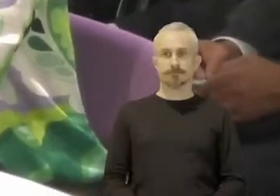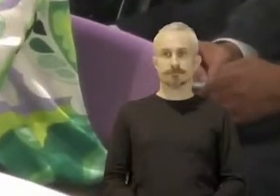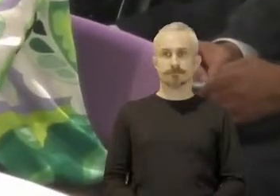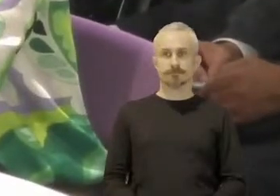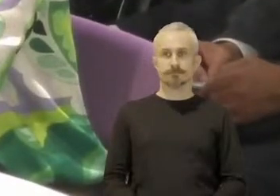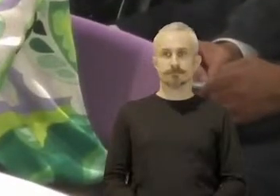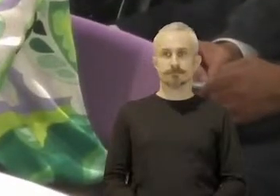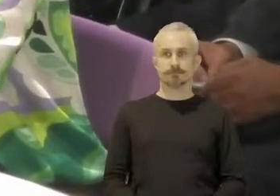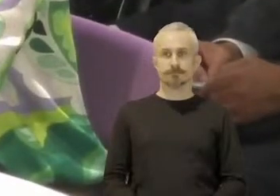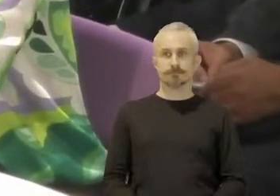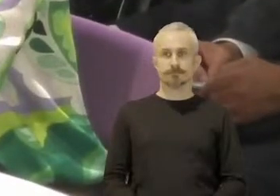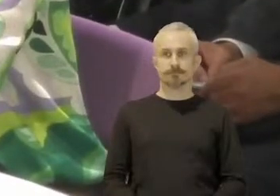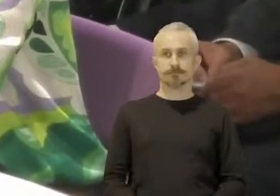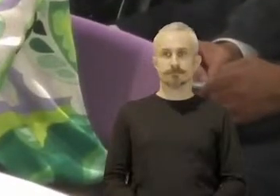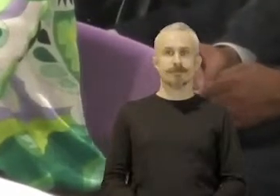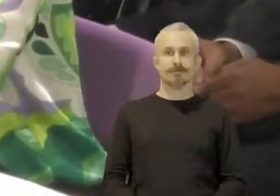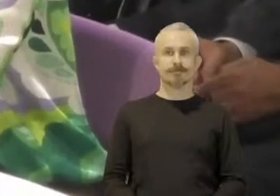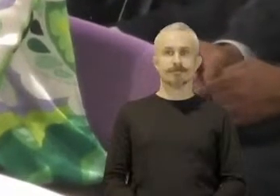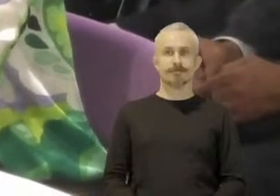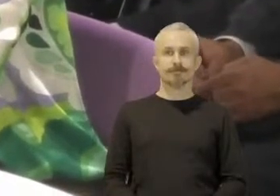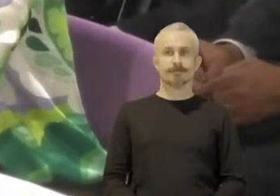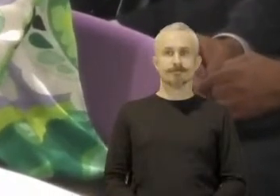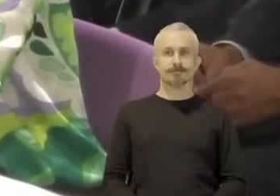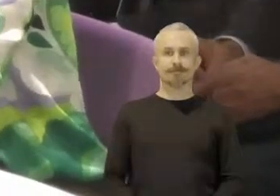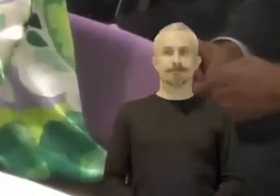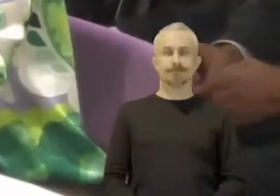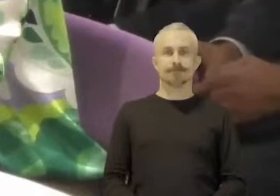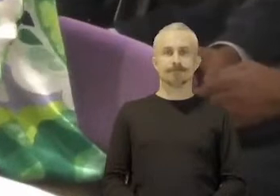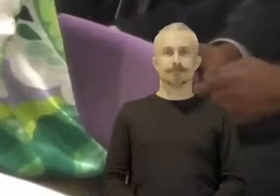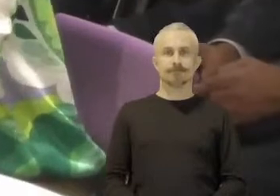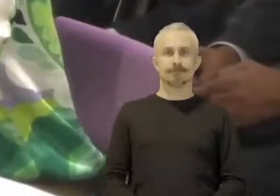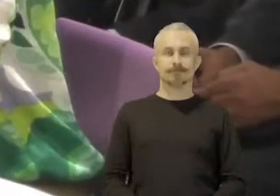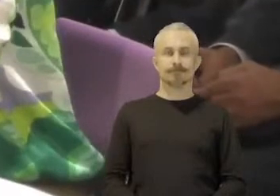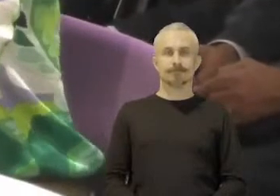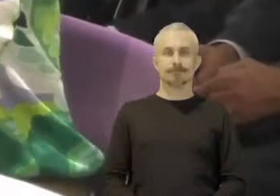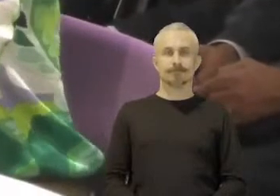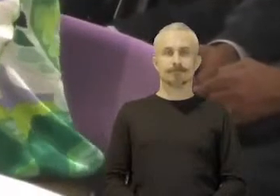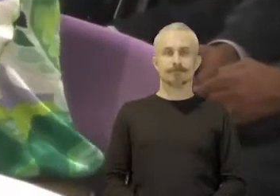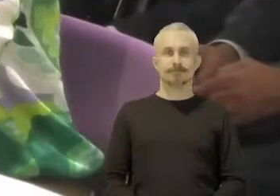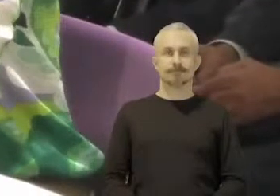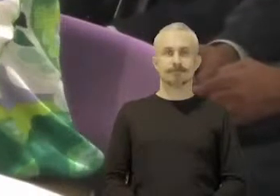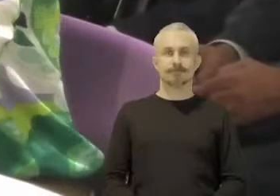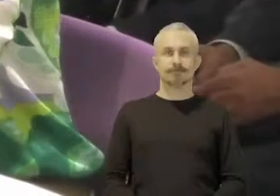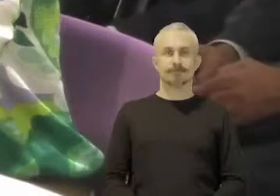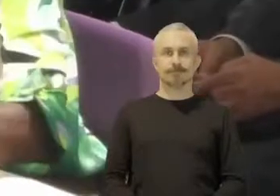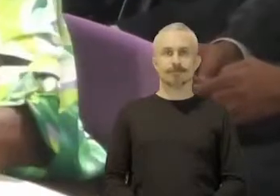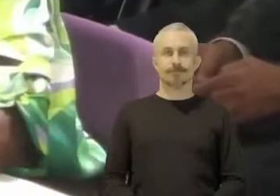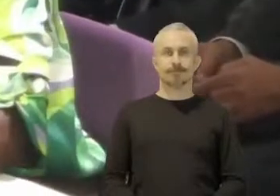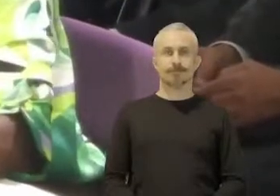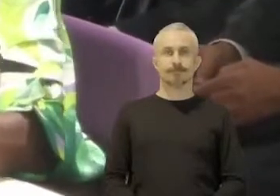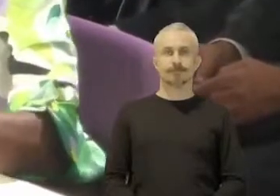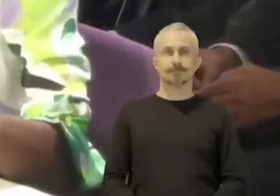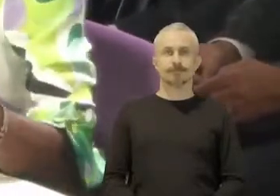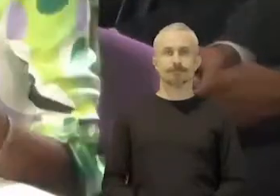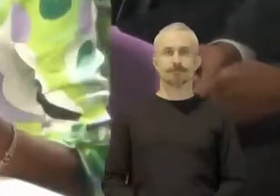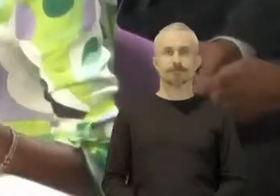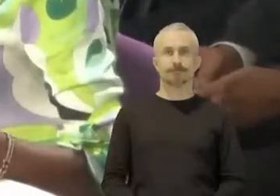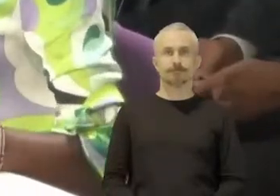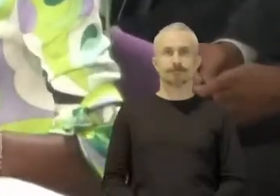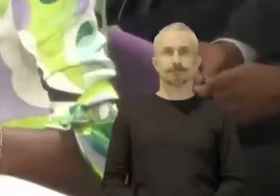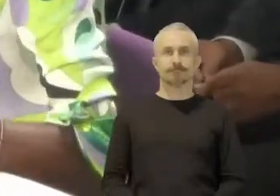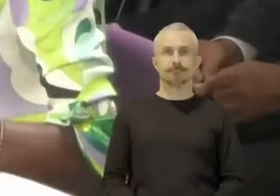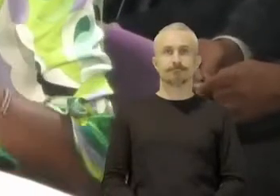Is that happening? Okay. No, it's not happening. All right. The Republic of